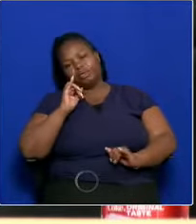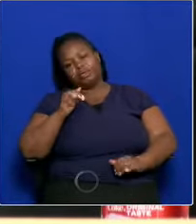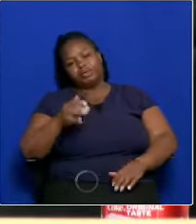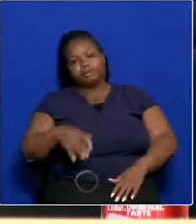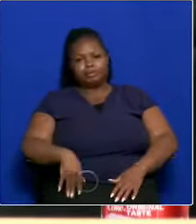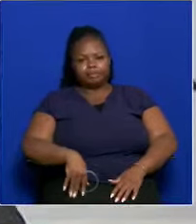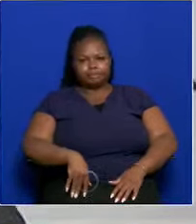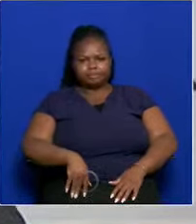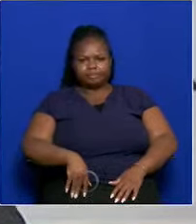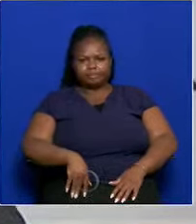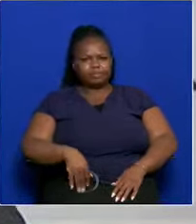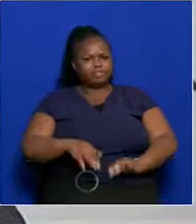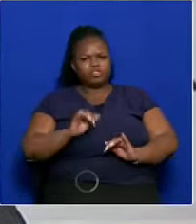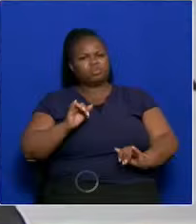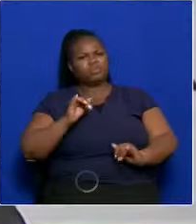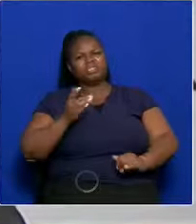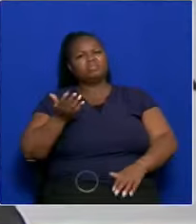bad?